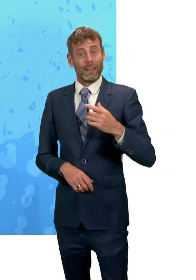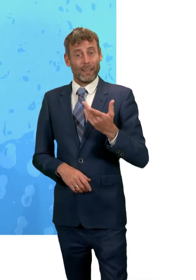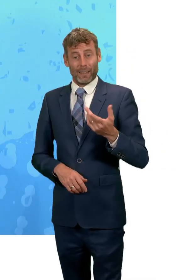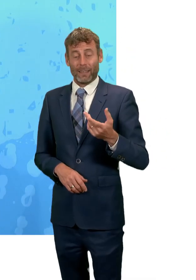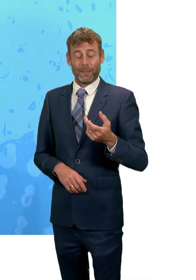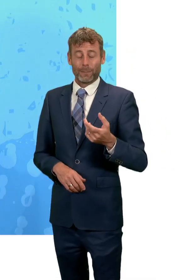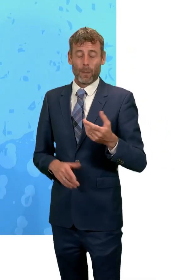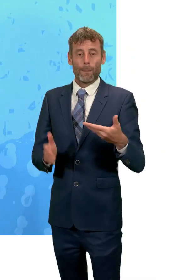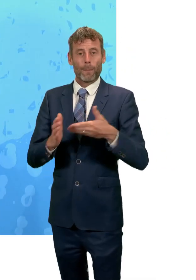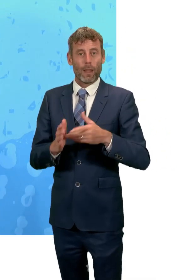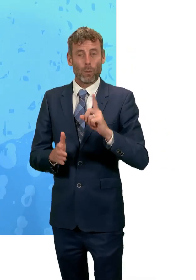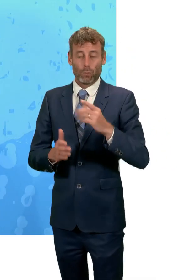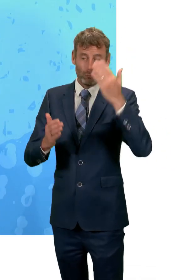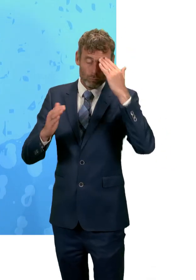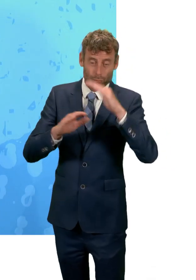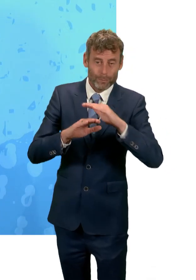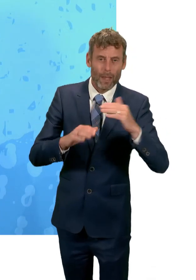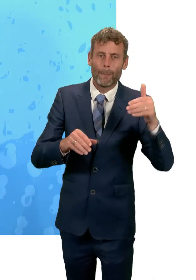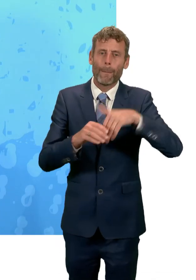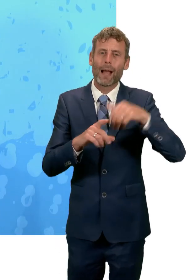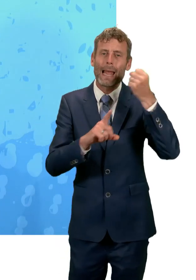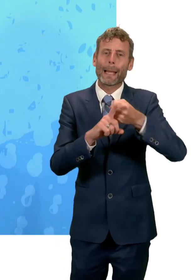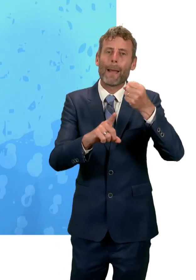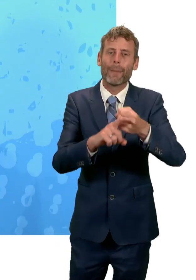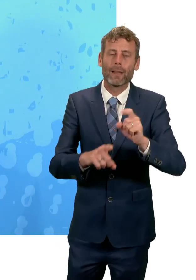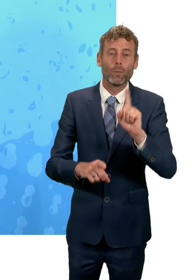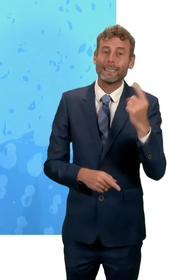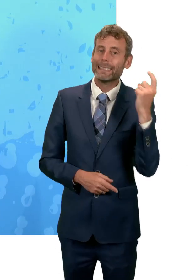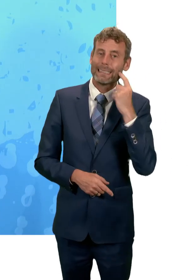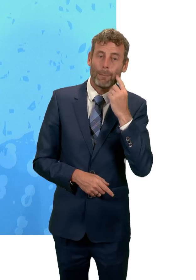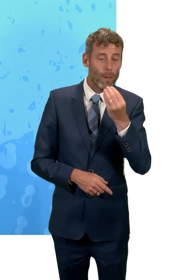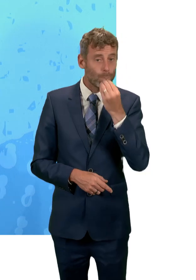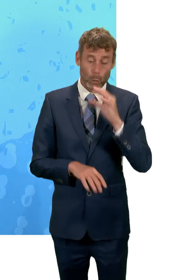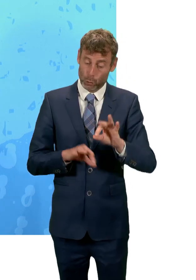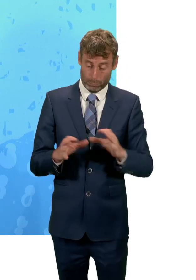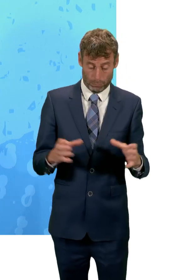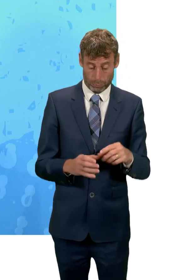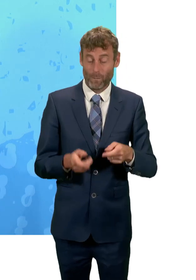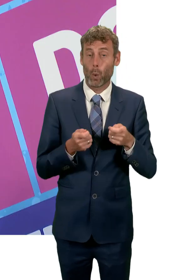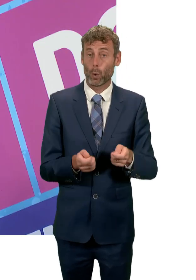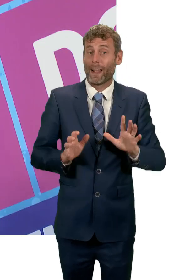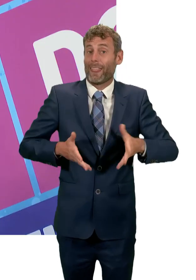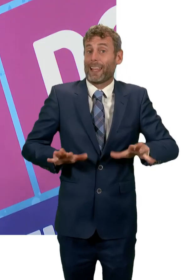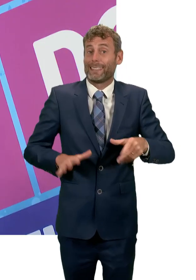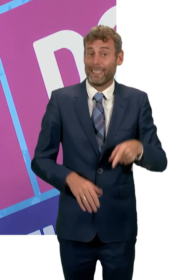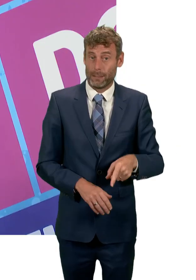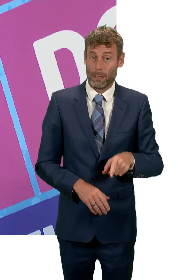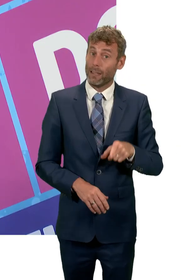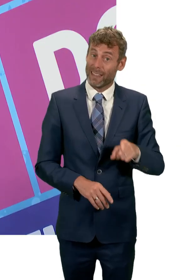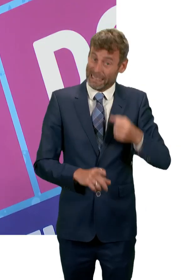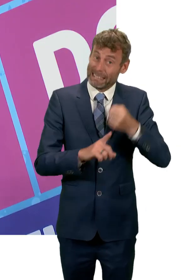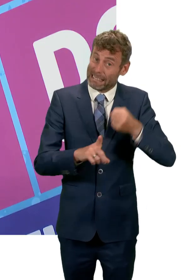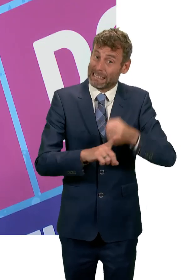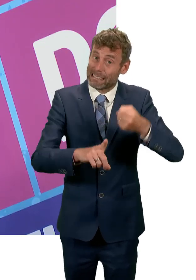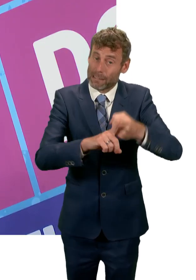to get people to get the message out there. Interesting. There's a local chef that I work with that him